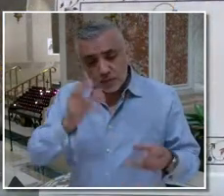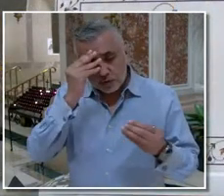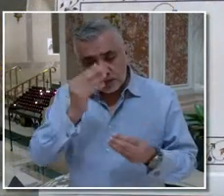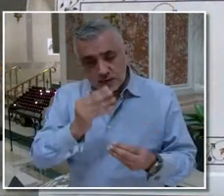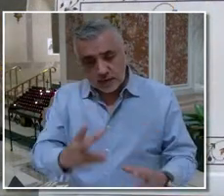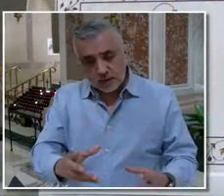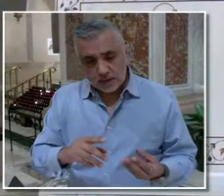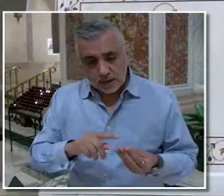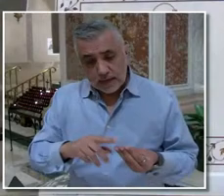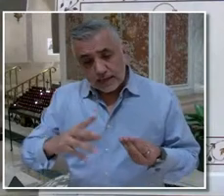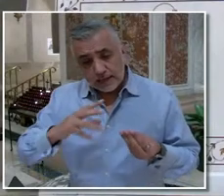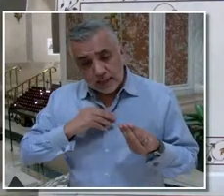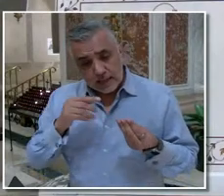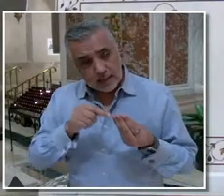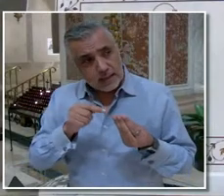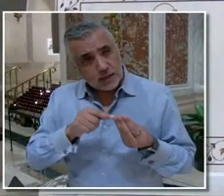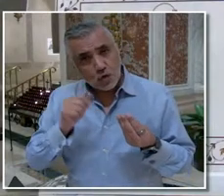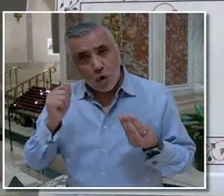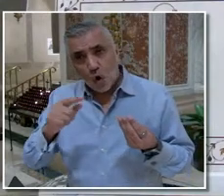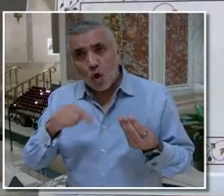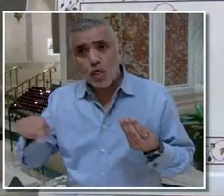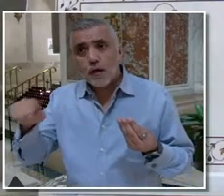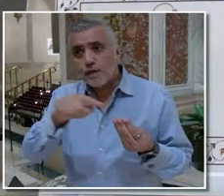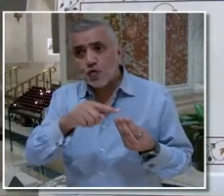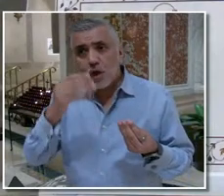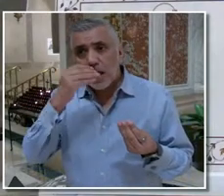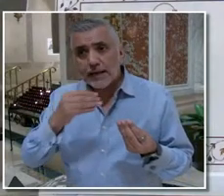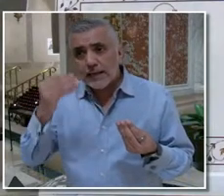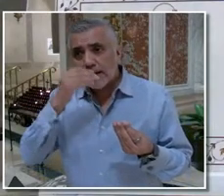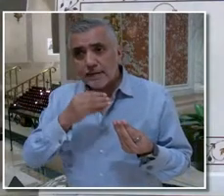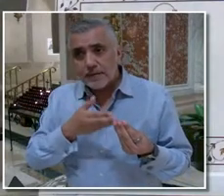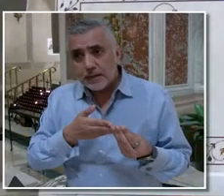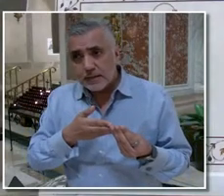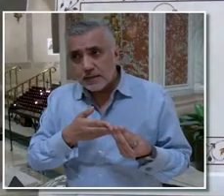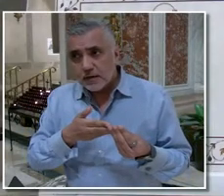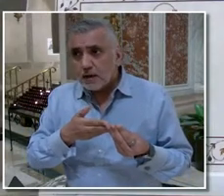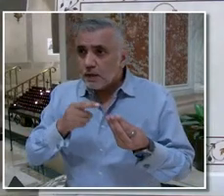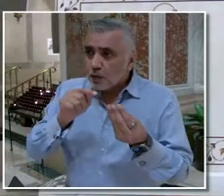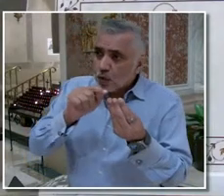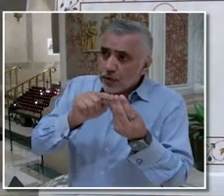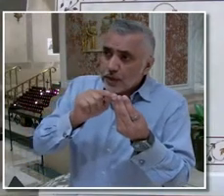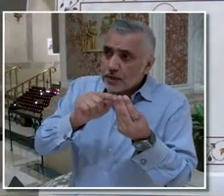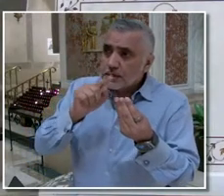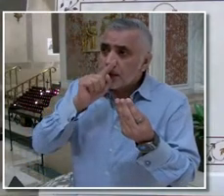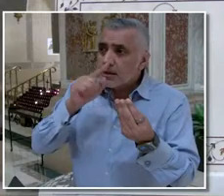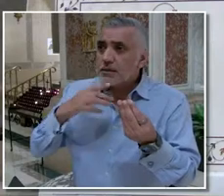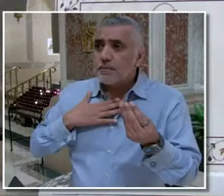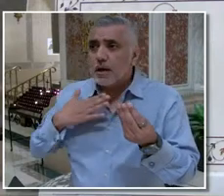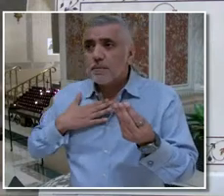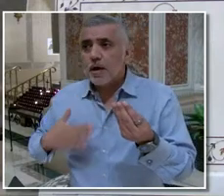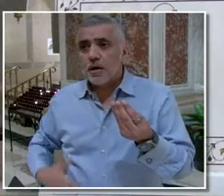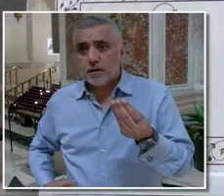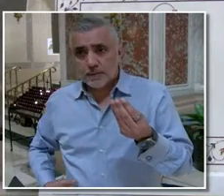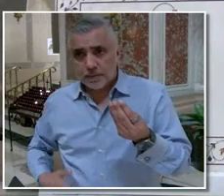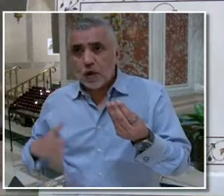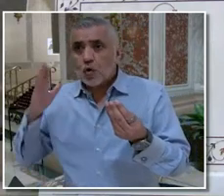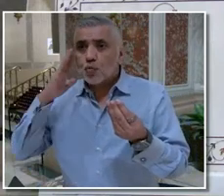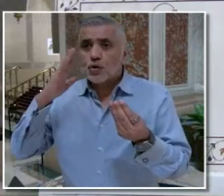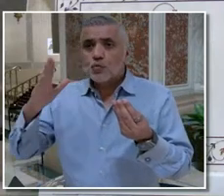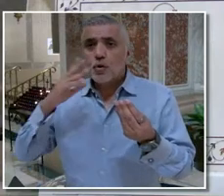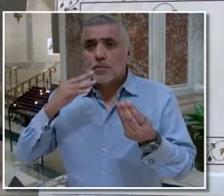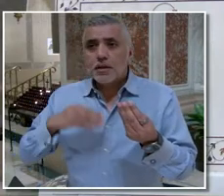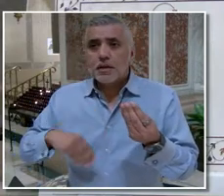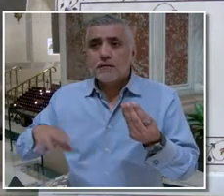saying, "Take this, all of you, and eat of it, for this is my body, which will